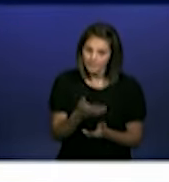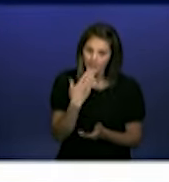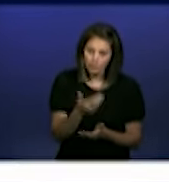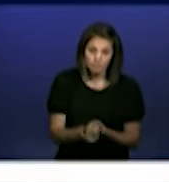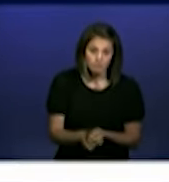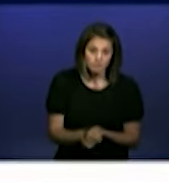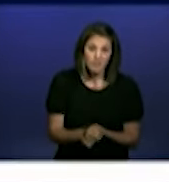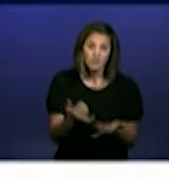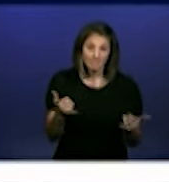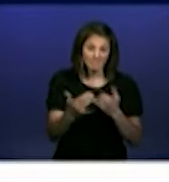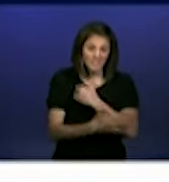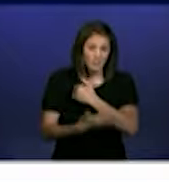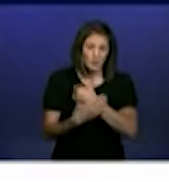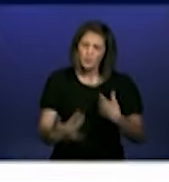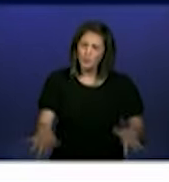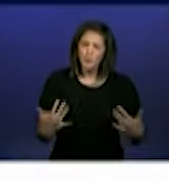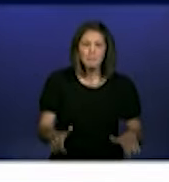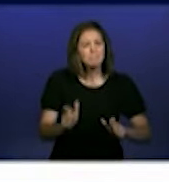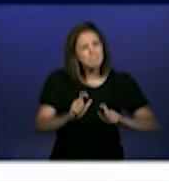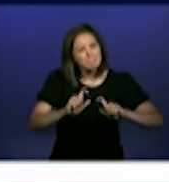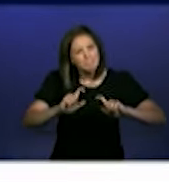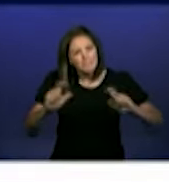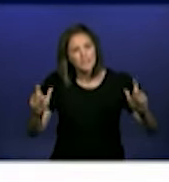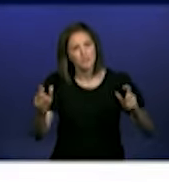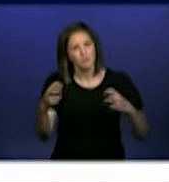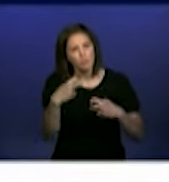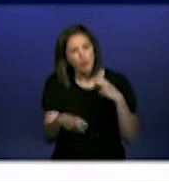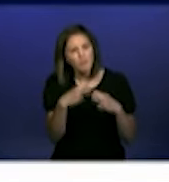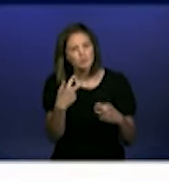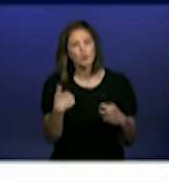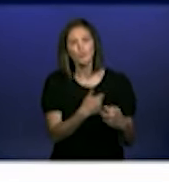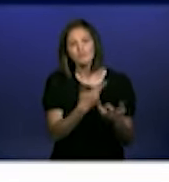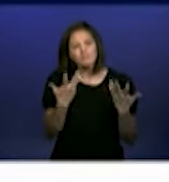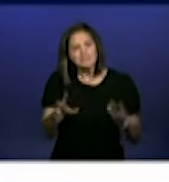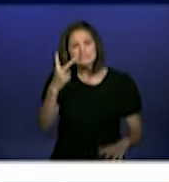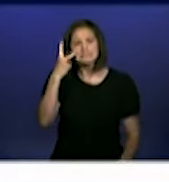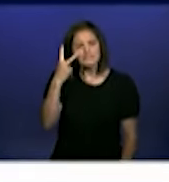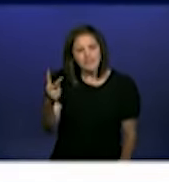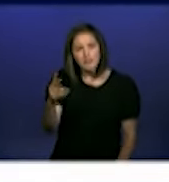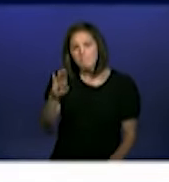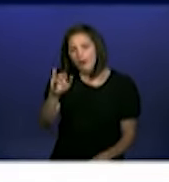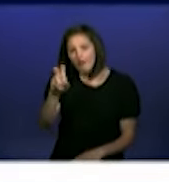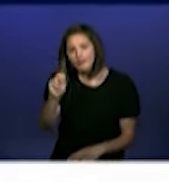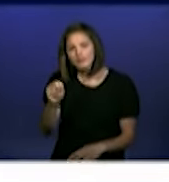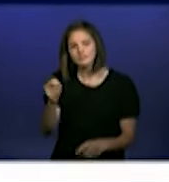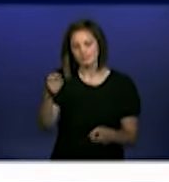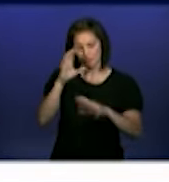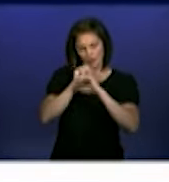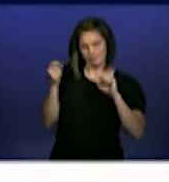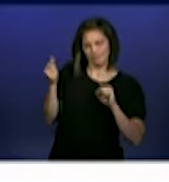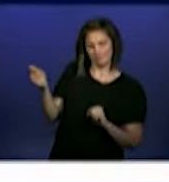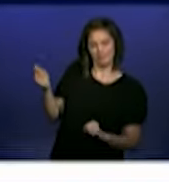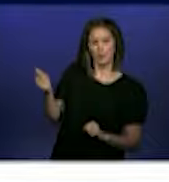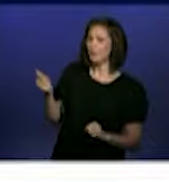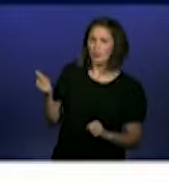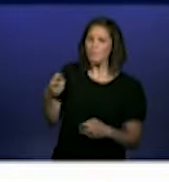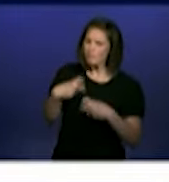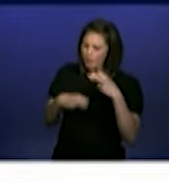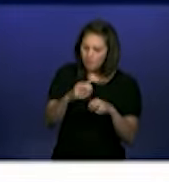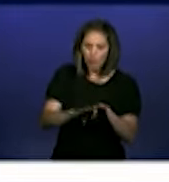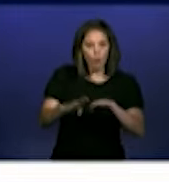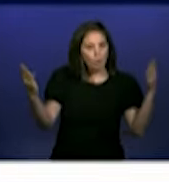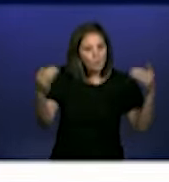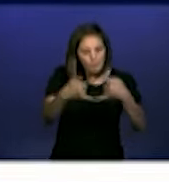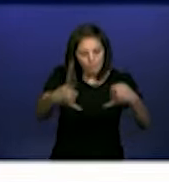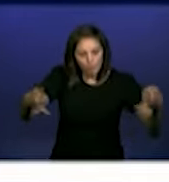right now, and we've seen what's happened under the Biden administration and his failed leadership, whether it's the open border, whether it's a lack of